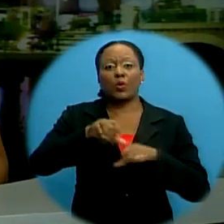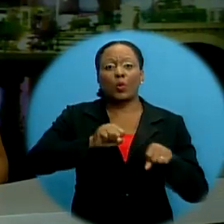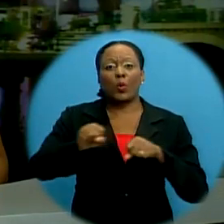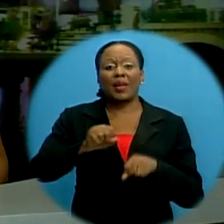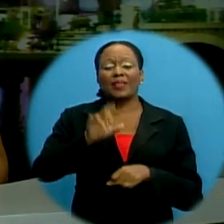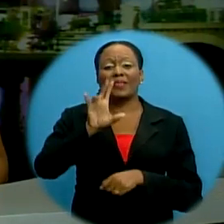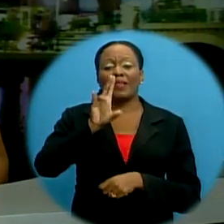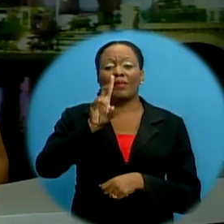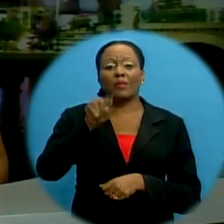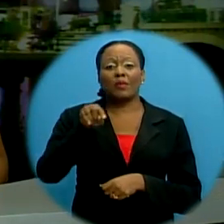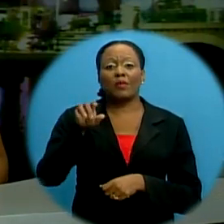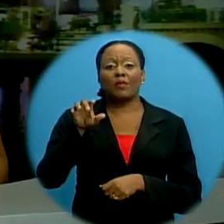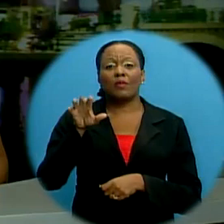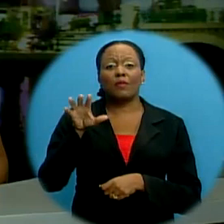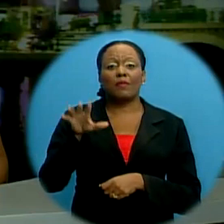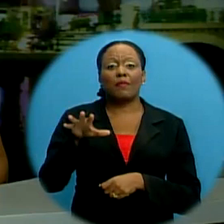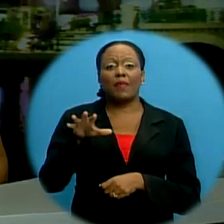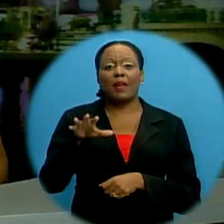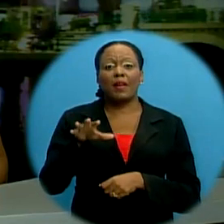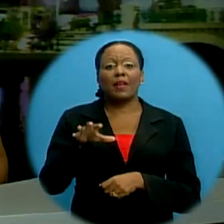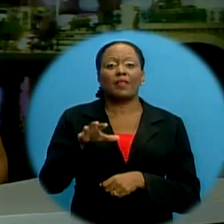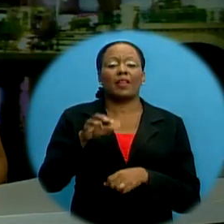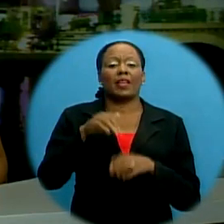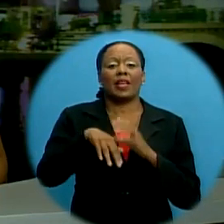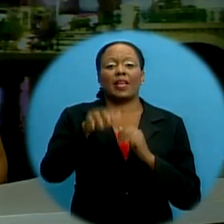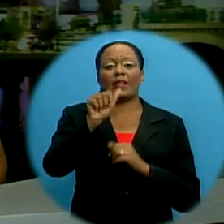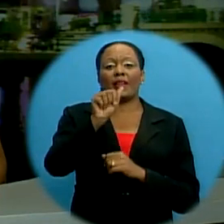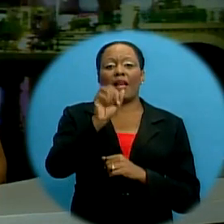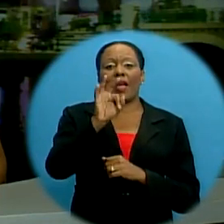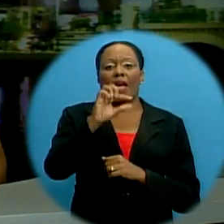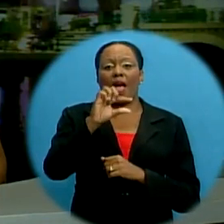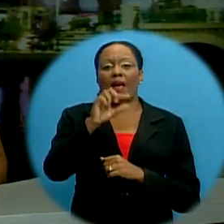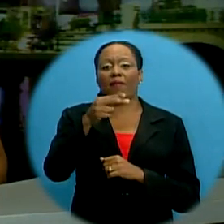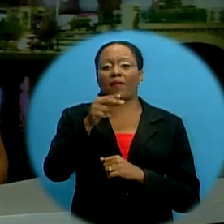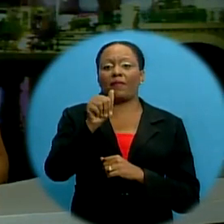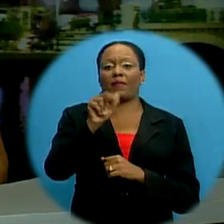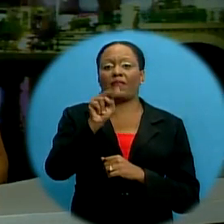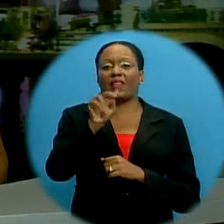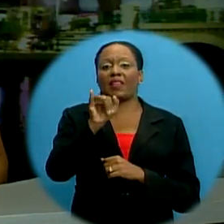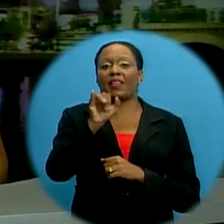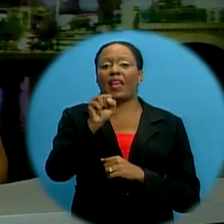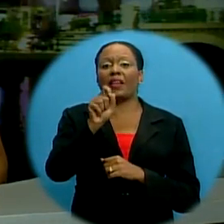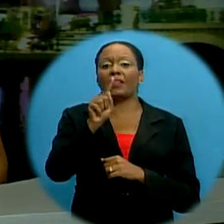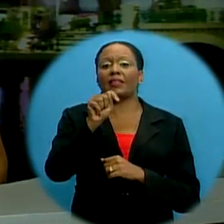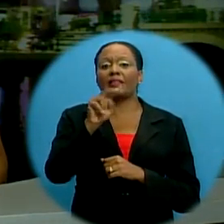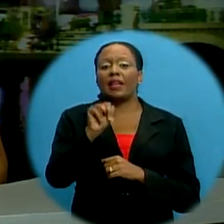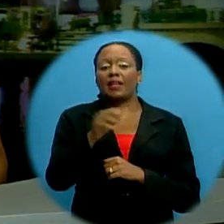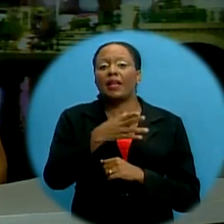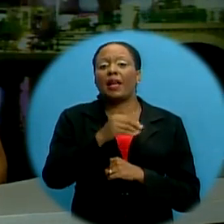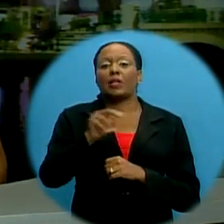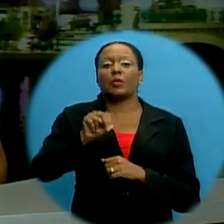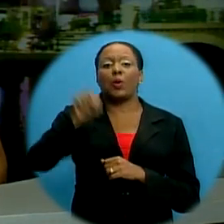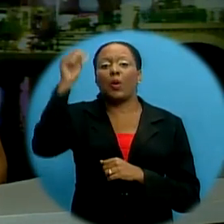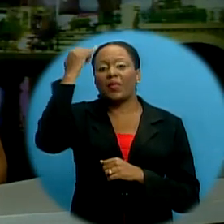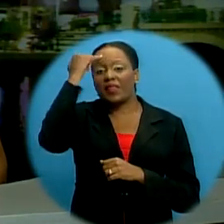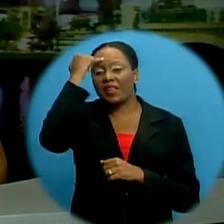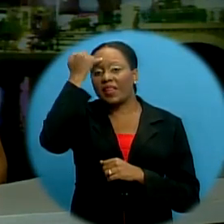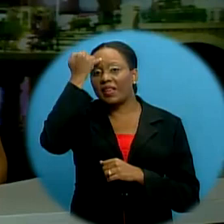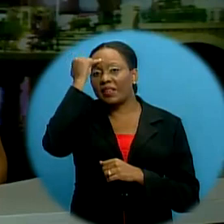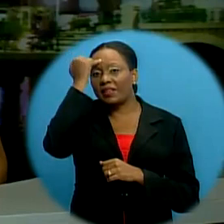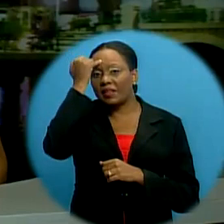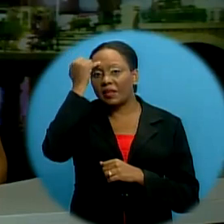northeastern Afghanistan. Tremors from the quake were also felt in northern India. At least 12 of the victims were